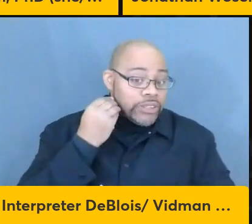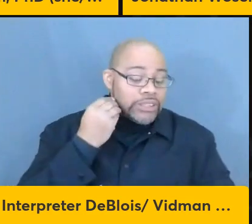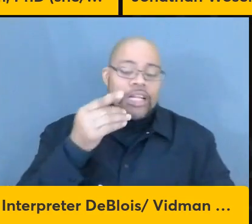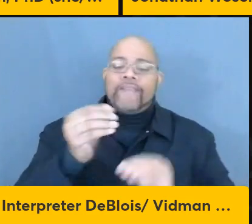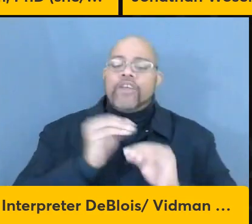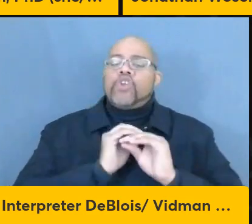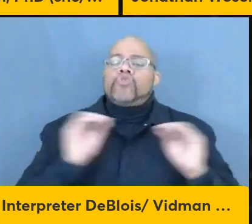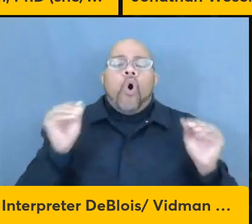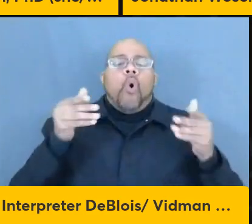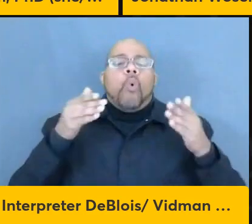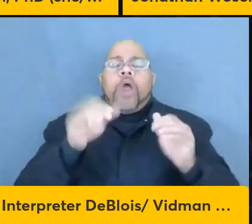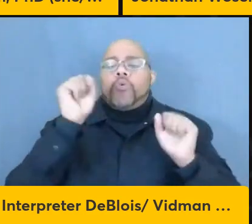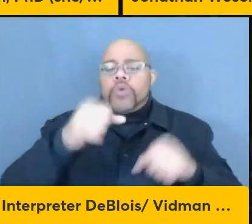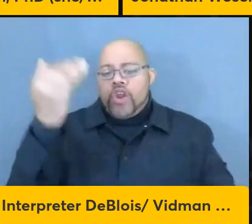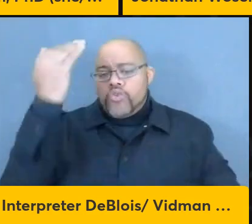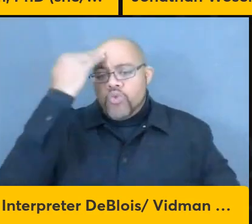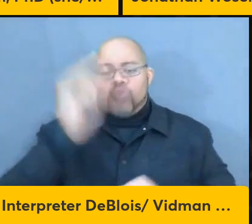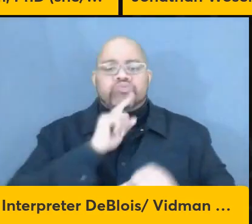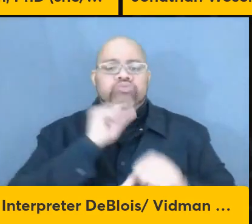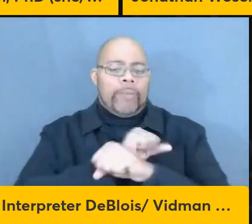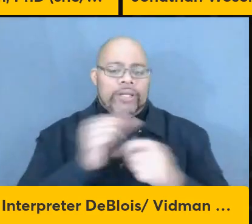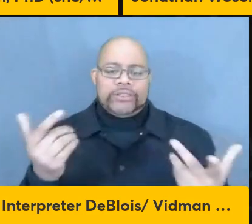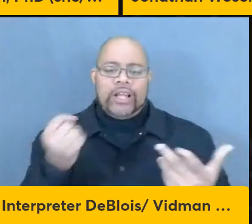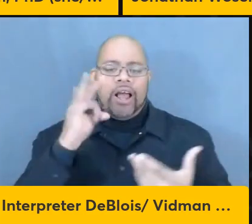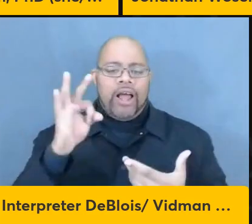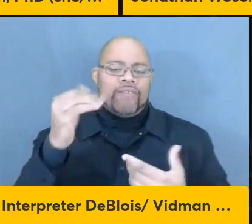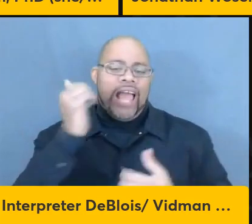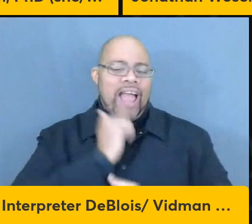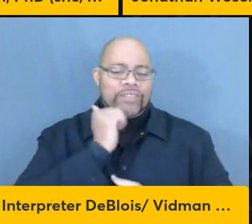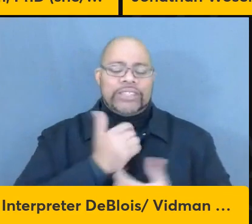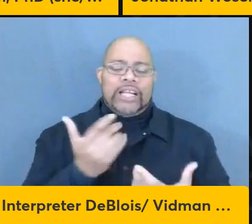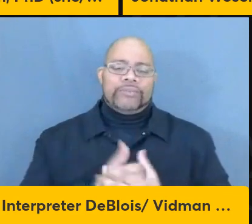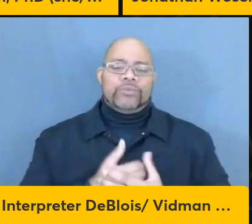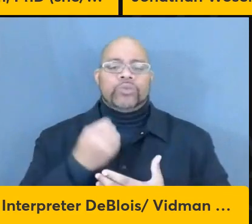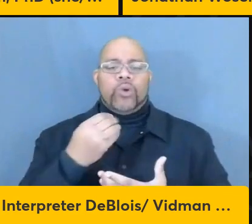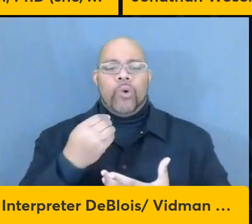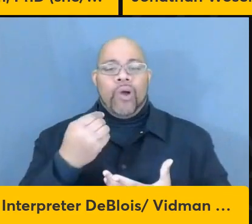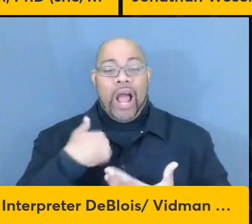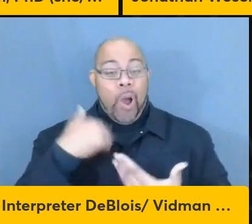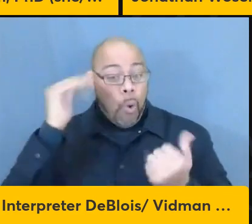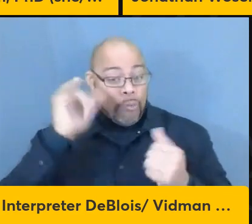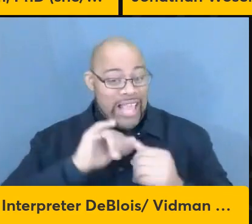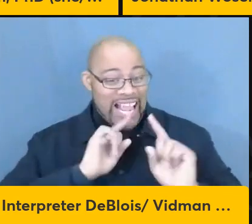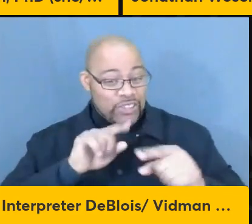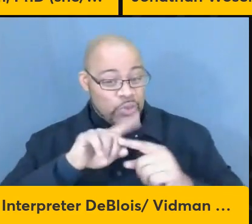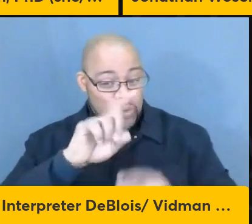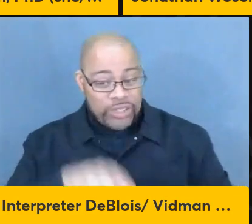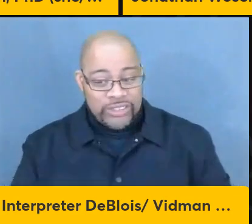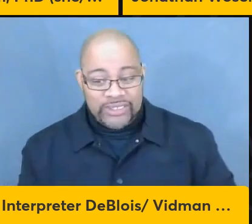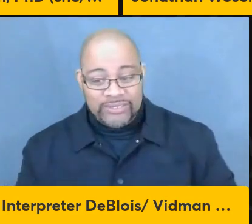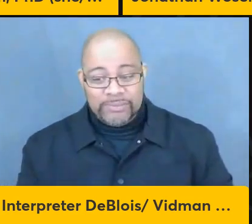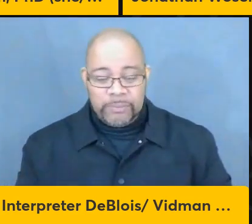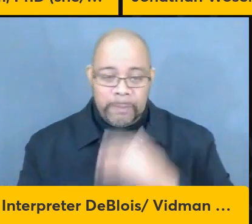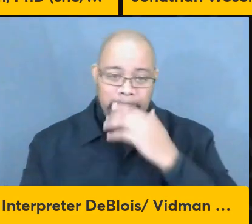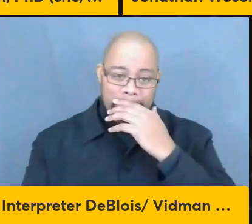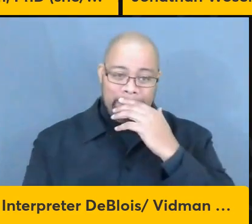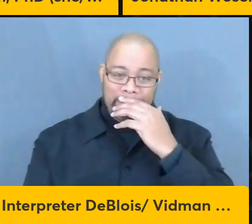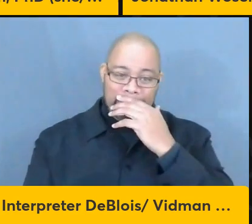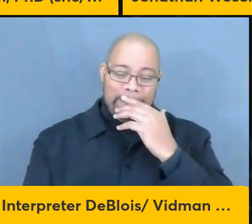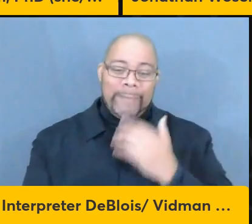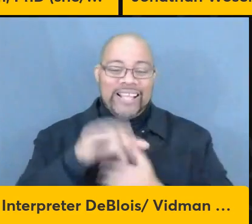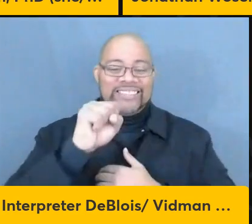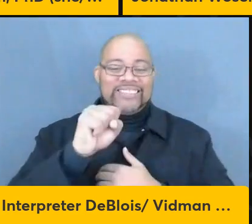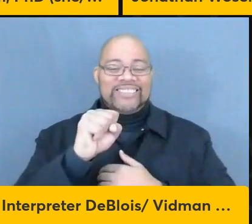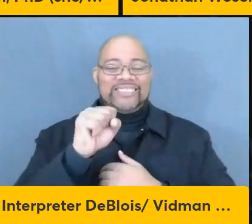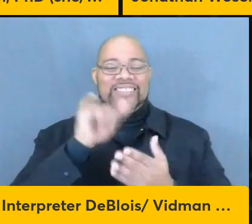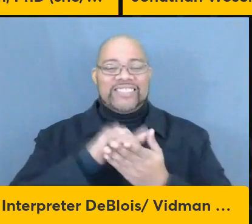is no way you can know the realities of the day-to-day. So I hope that answers the question for me. Yes, no,